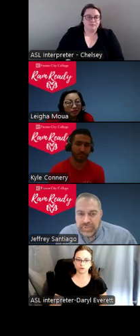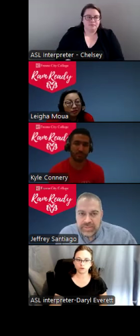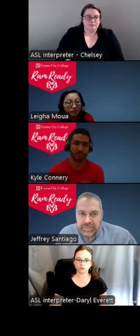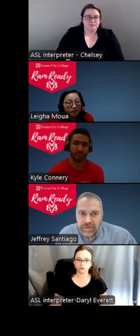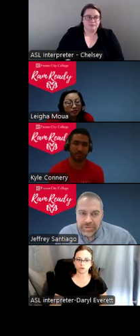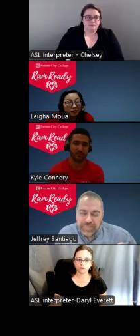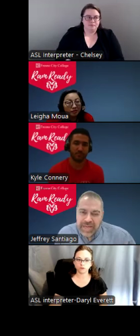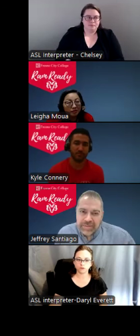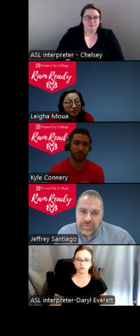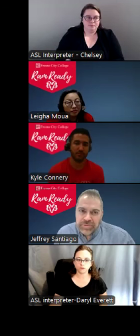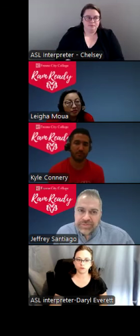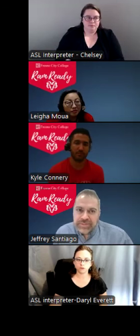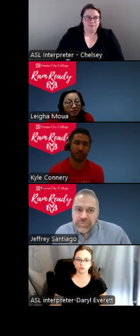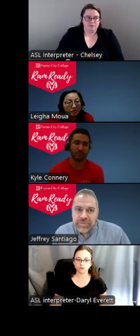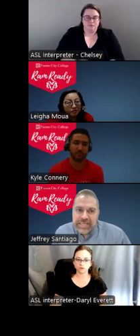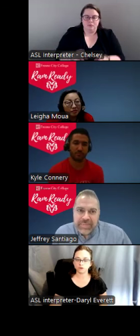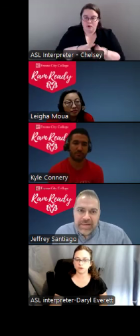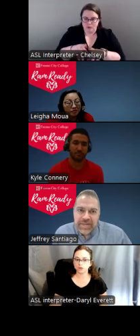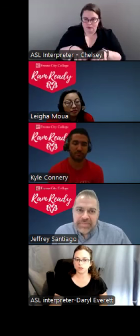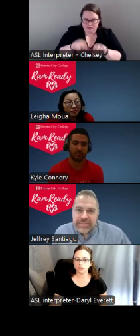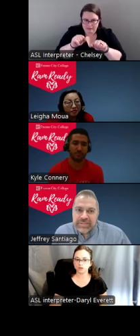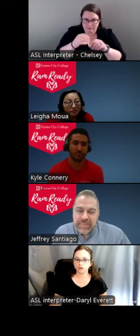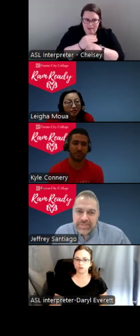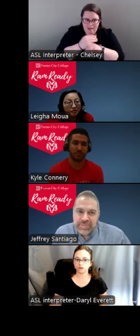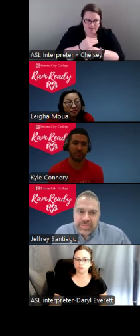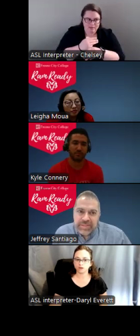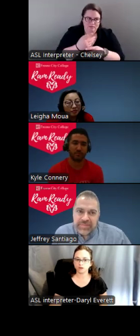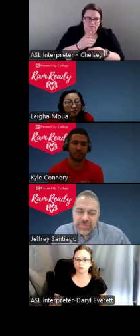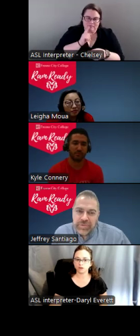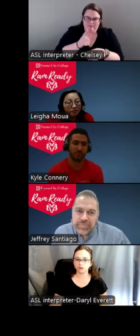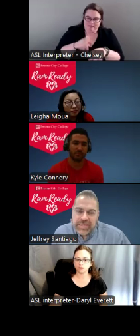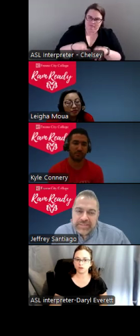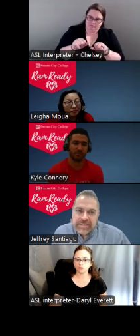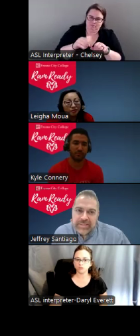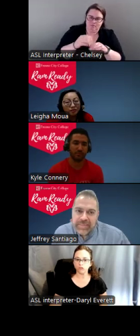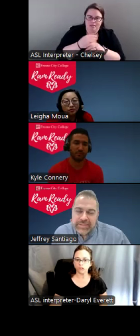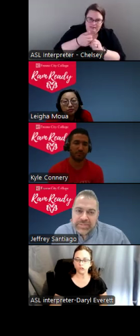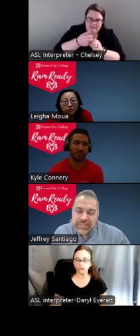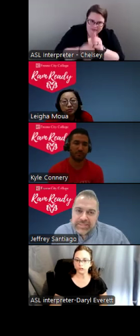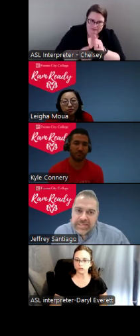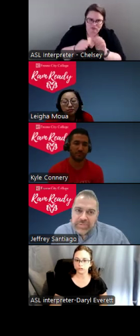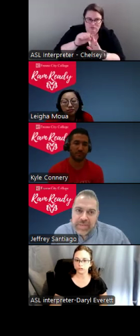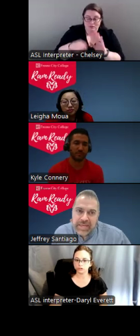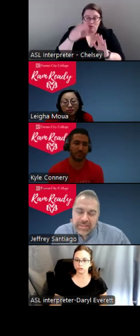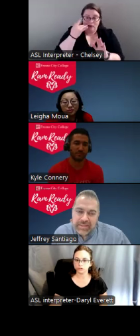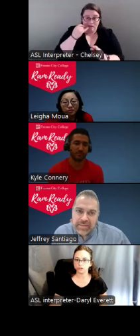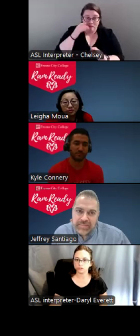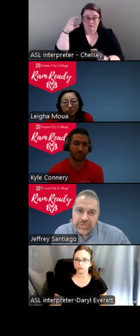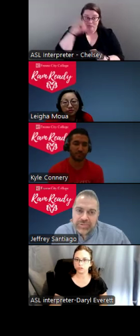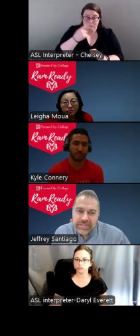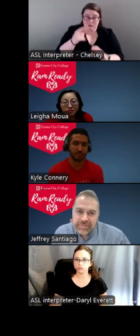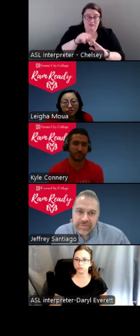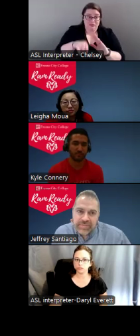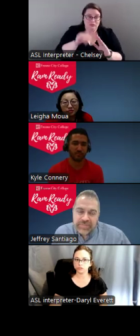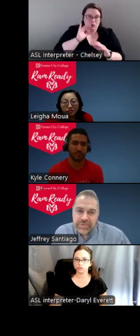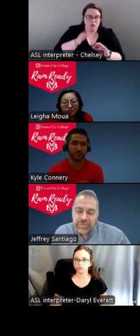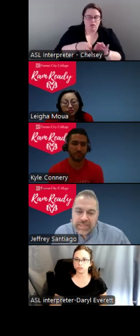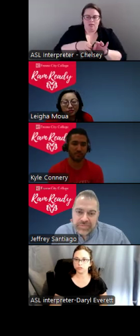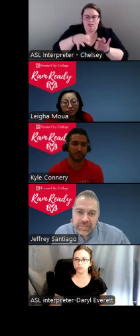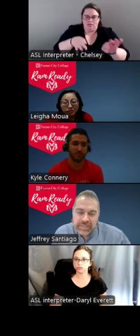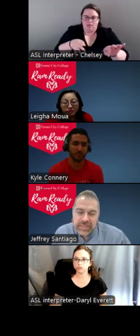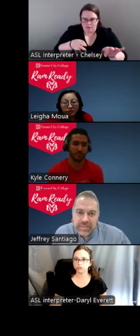You also want to complete all your math courses. You want to take math every semester, because if you miss a semester, it's going to set you back to